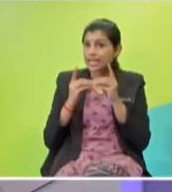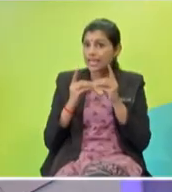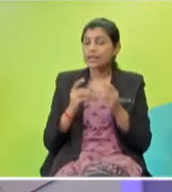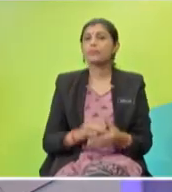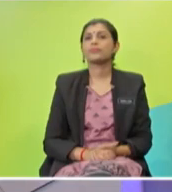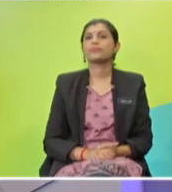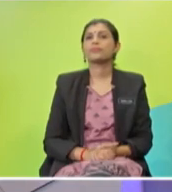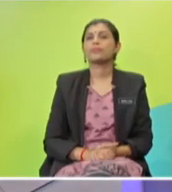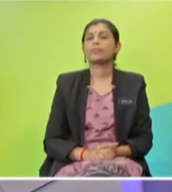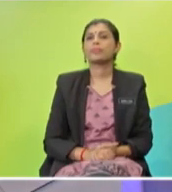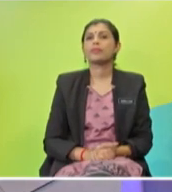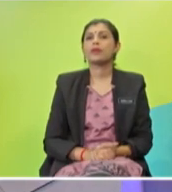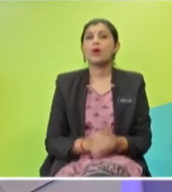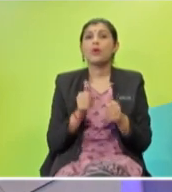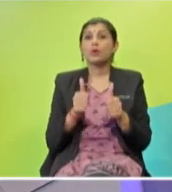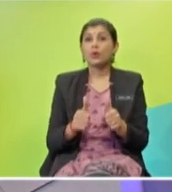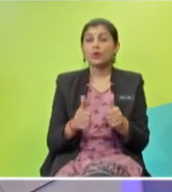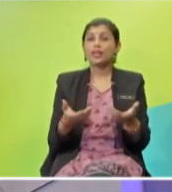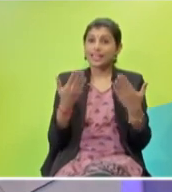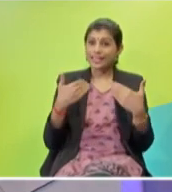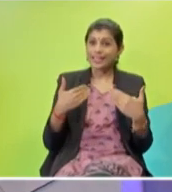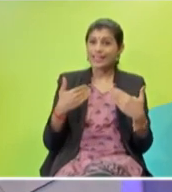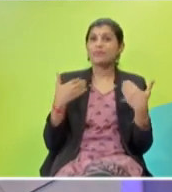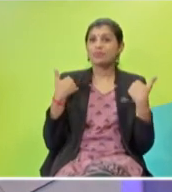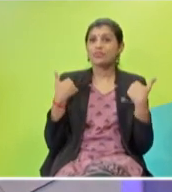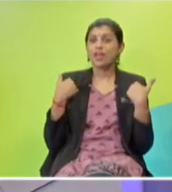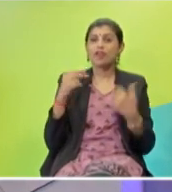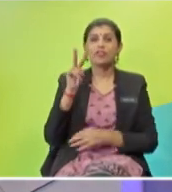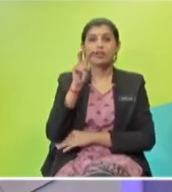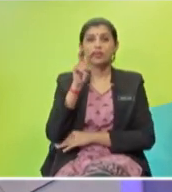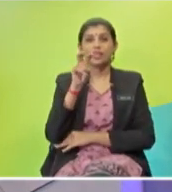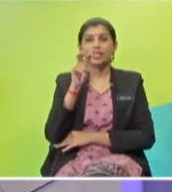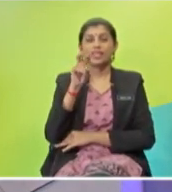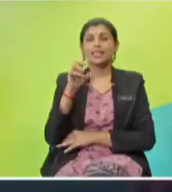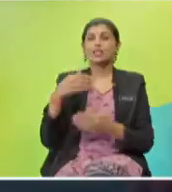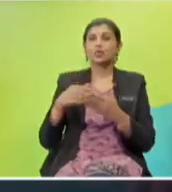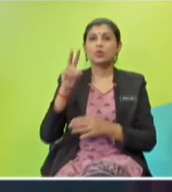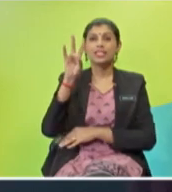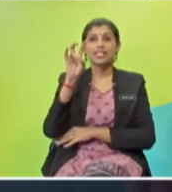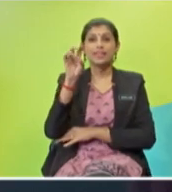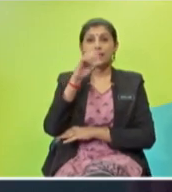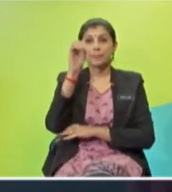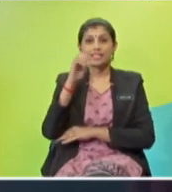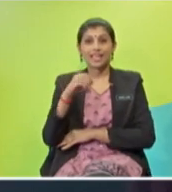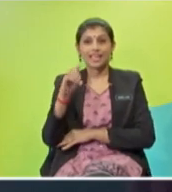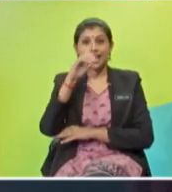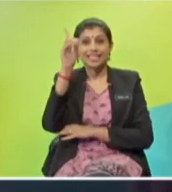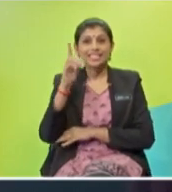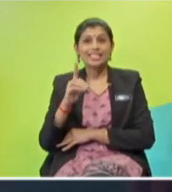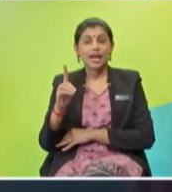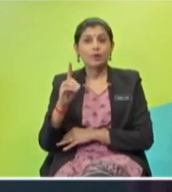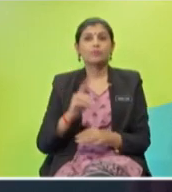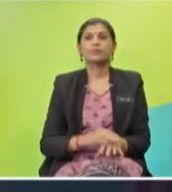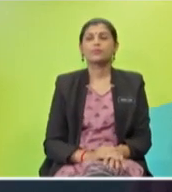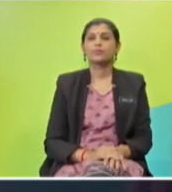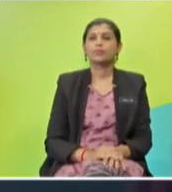you've done a great job coming to our store because we have 20% to 70% discount. Wow, that's a lot! What type of clothes are you